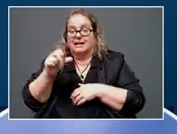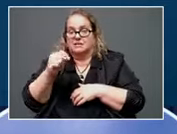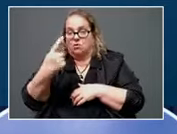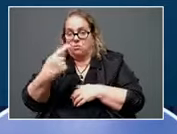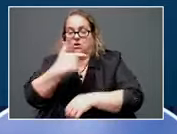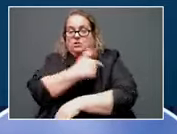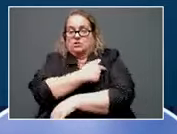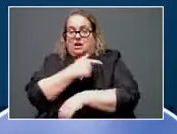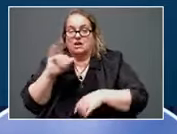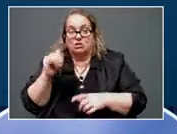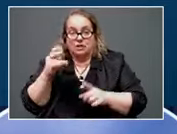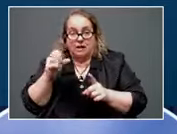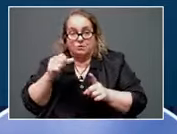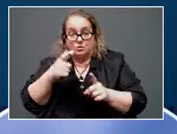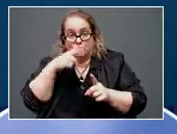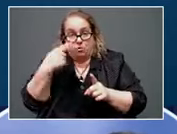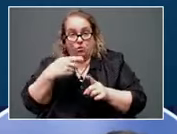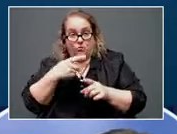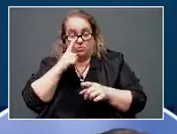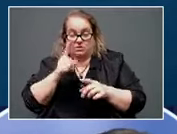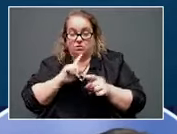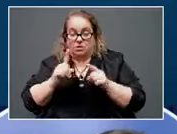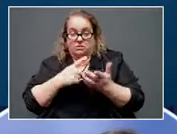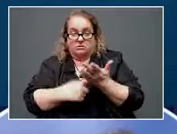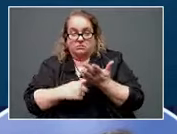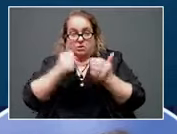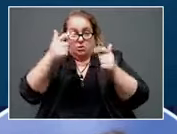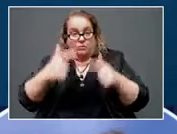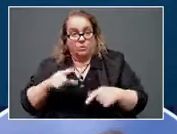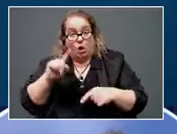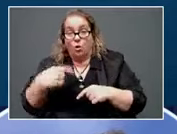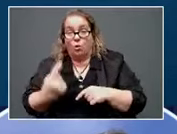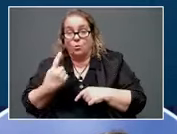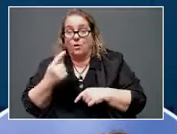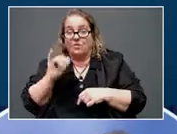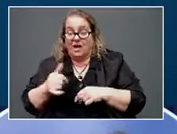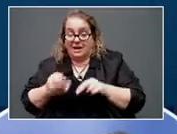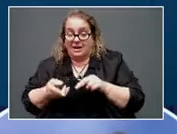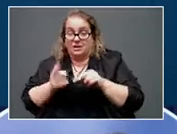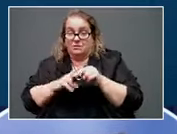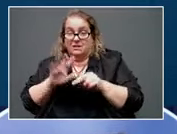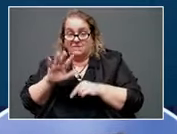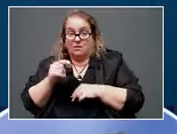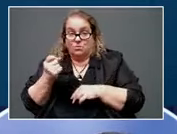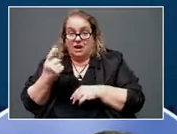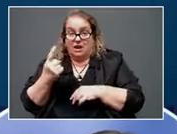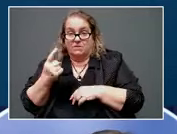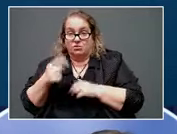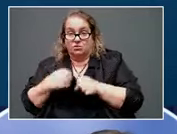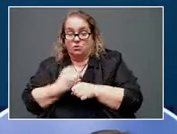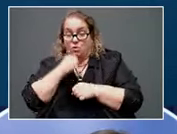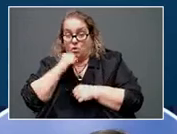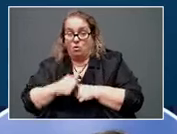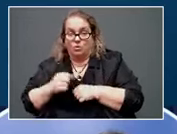go through all of them, the only one that increased were 5 to 11-year-olds, increased 1 percentage point